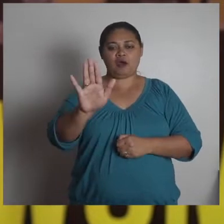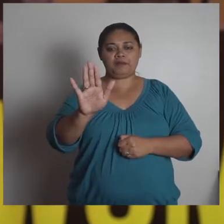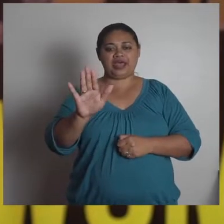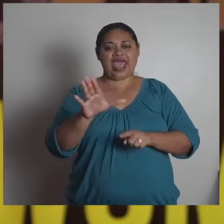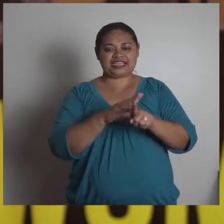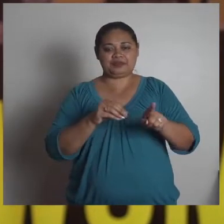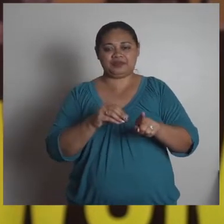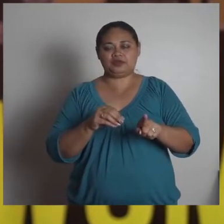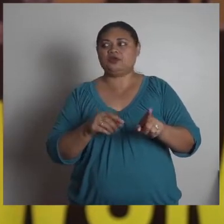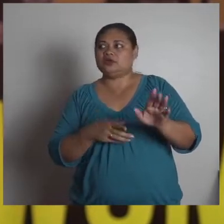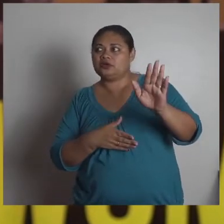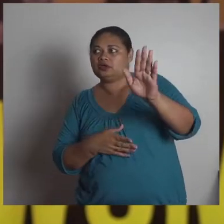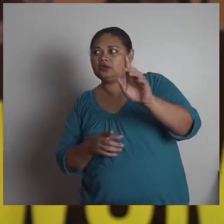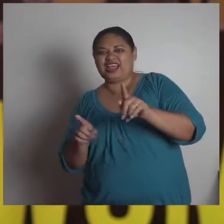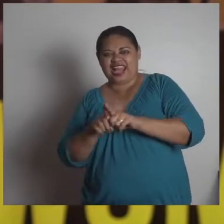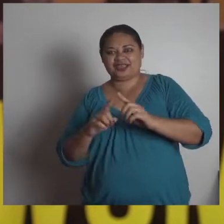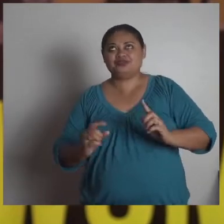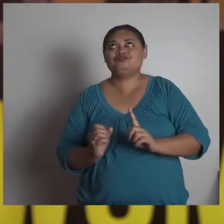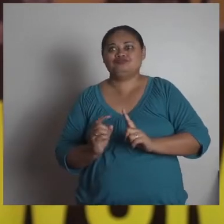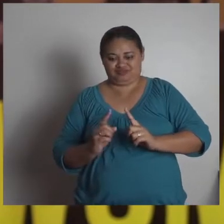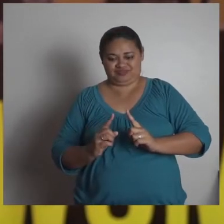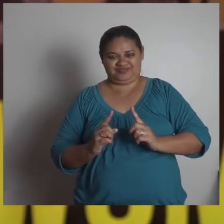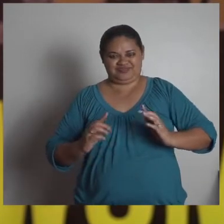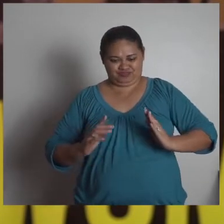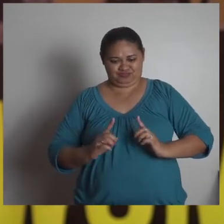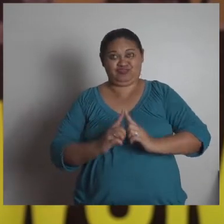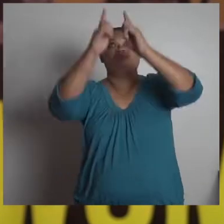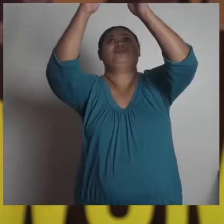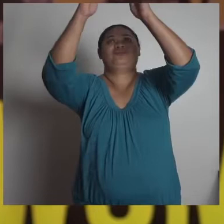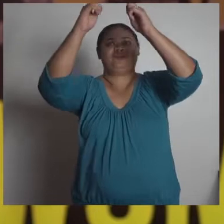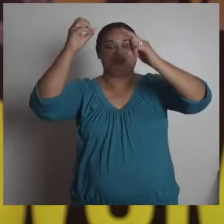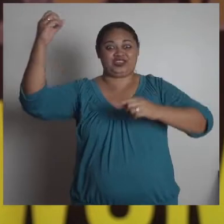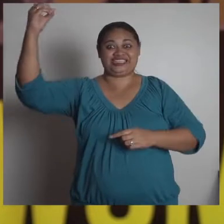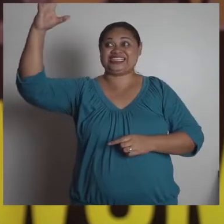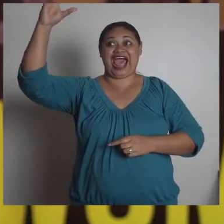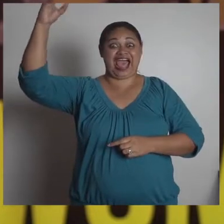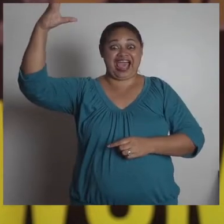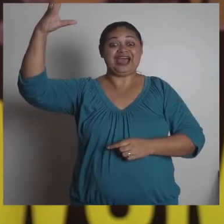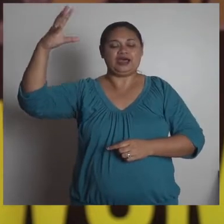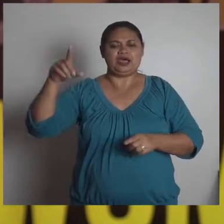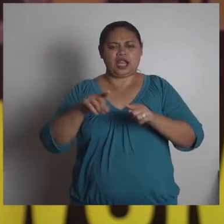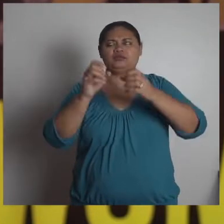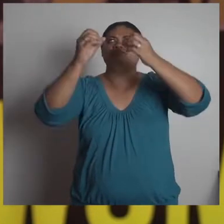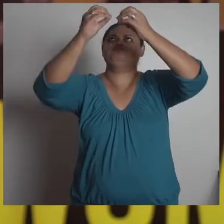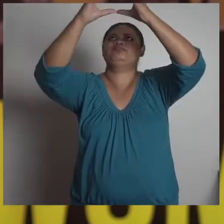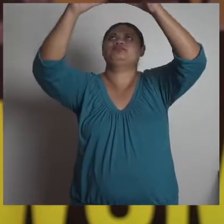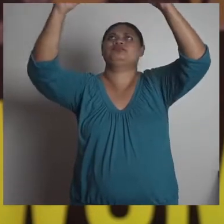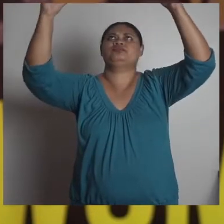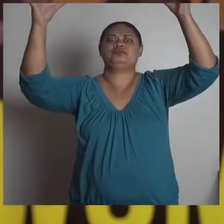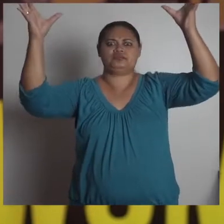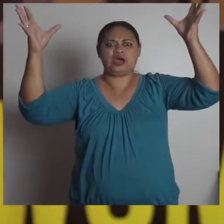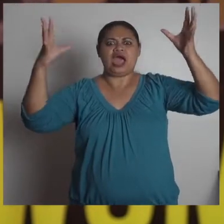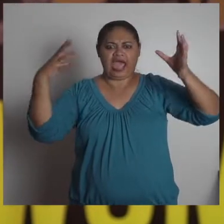one never ending, you know, we go in the spaceship to the stars, as Lani said. The reality is we have a